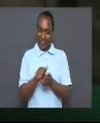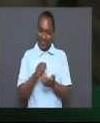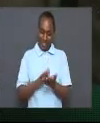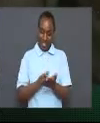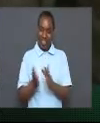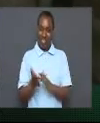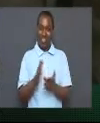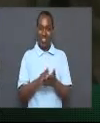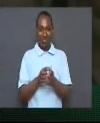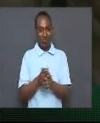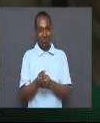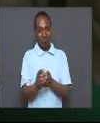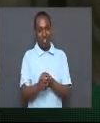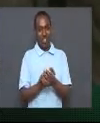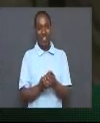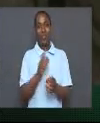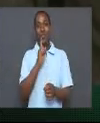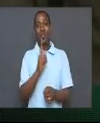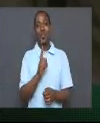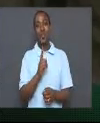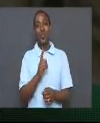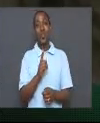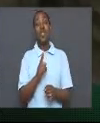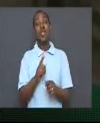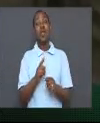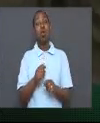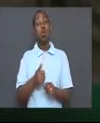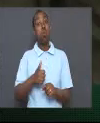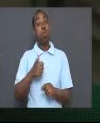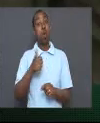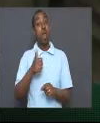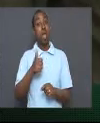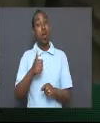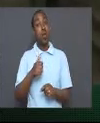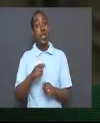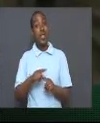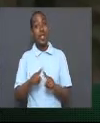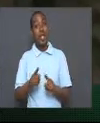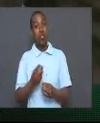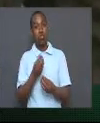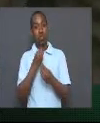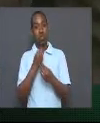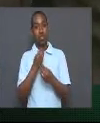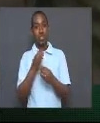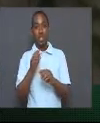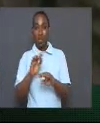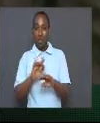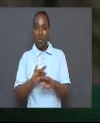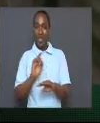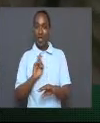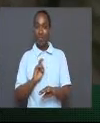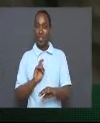hands, especially in between handling different types of food and